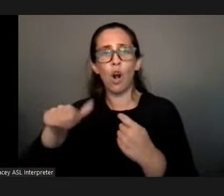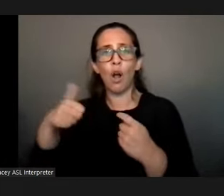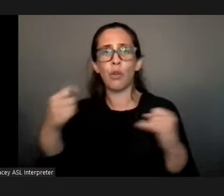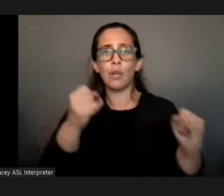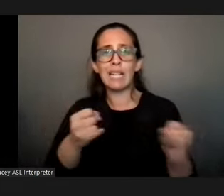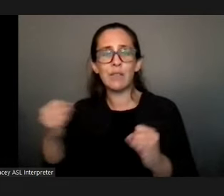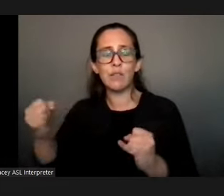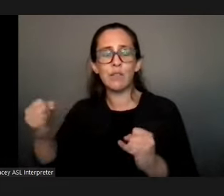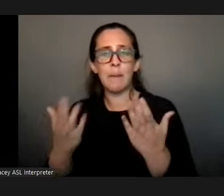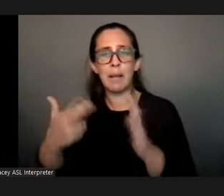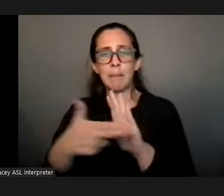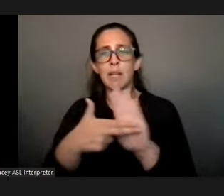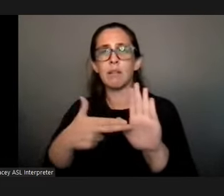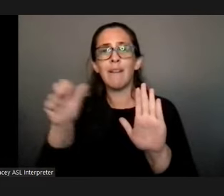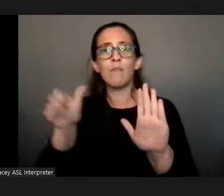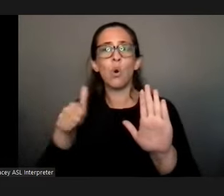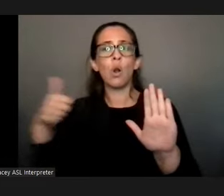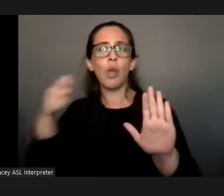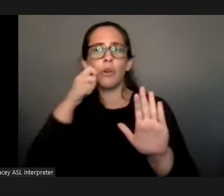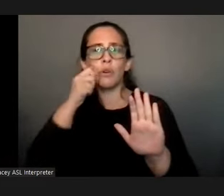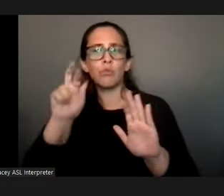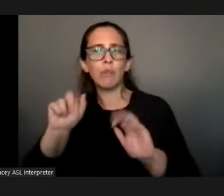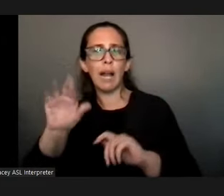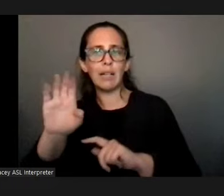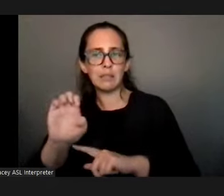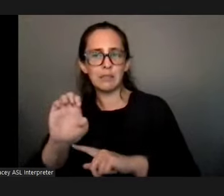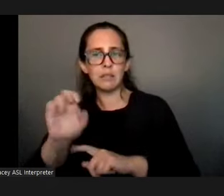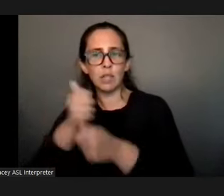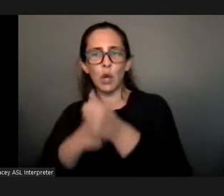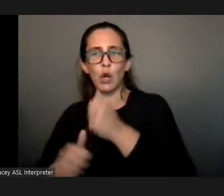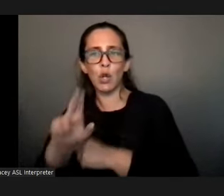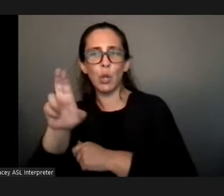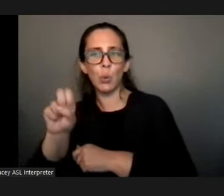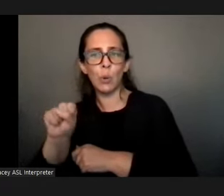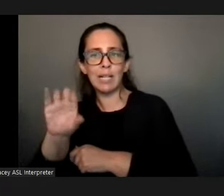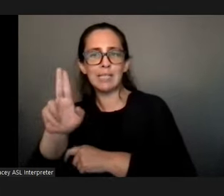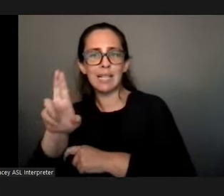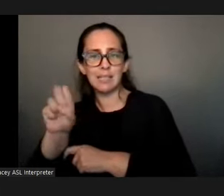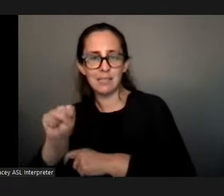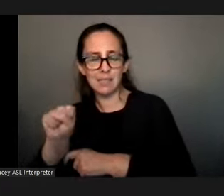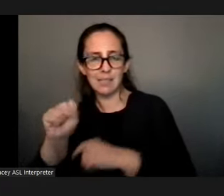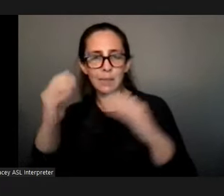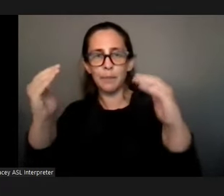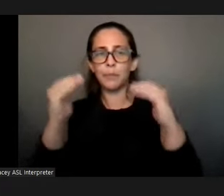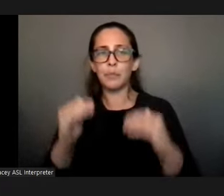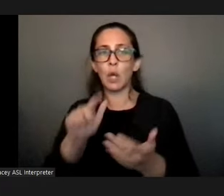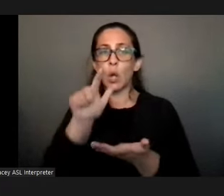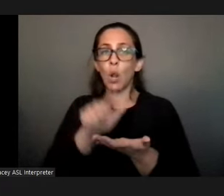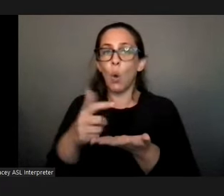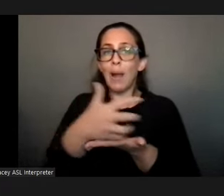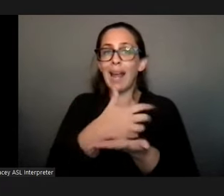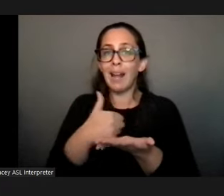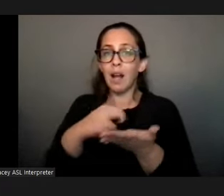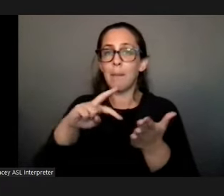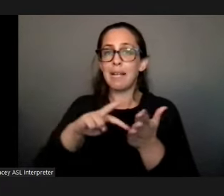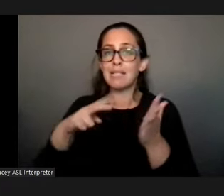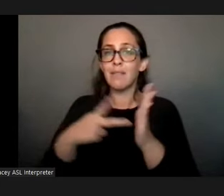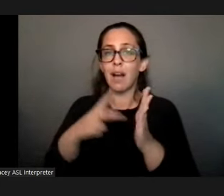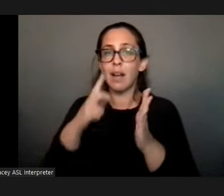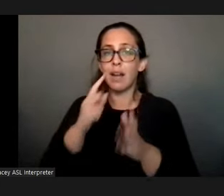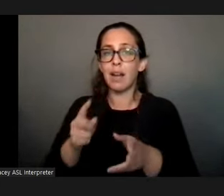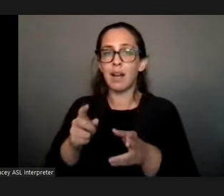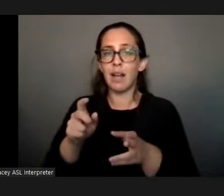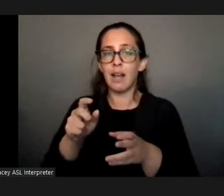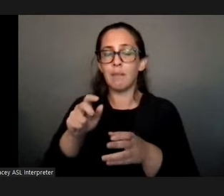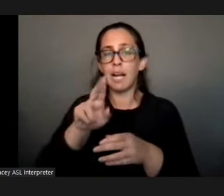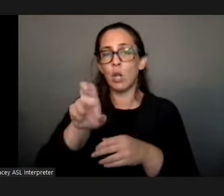as some other race by the U.S. Census. Low income is defined by United States Department of Transportation and Federal Highway